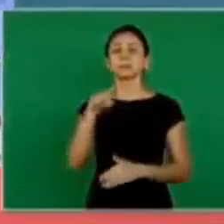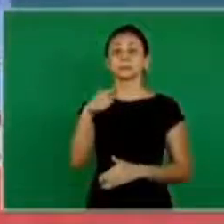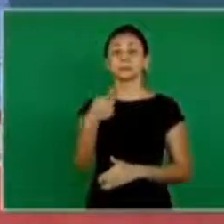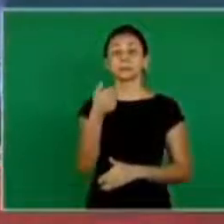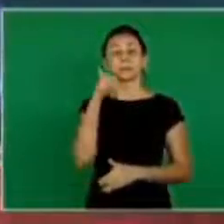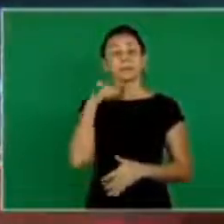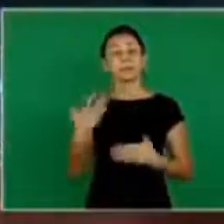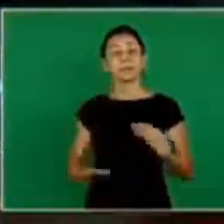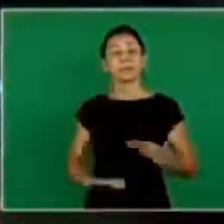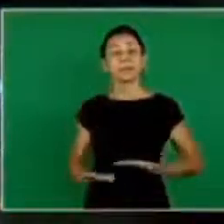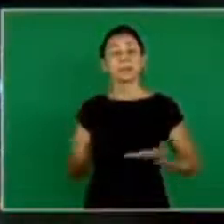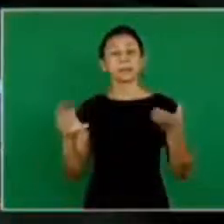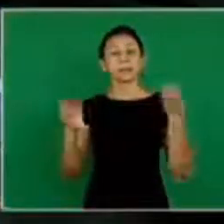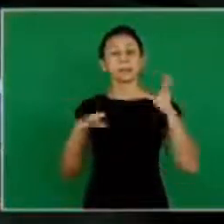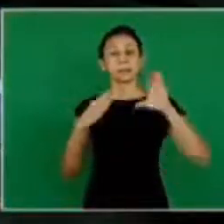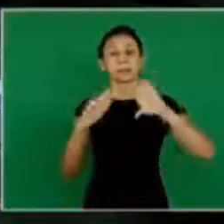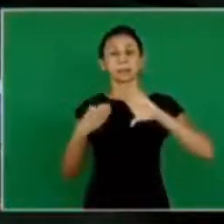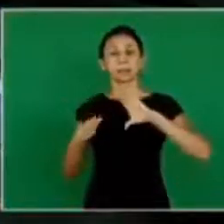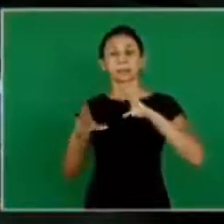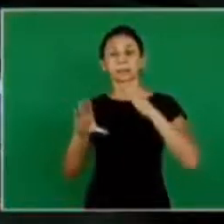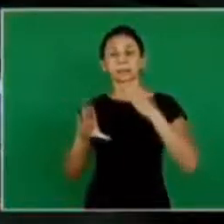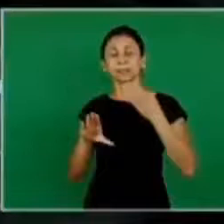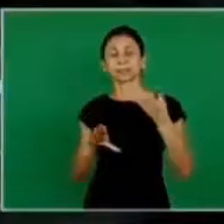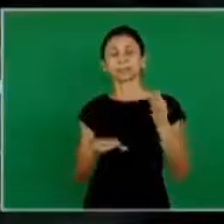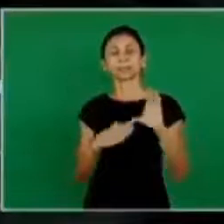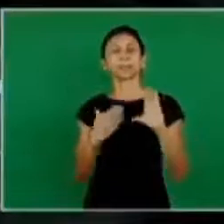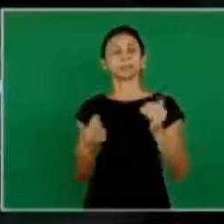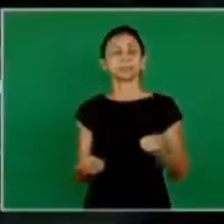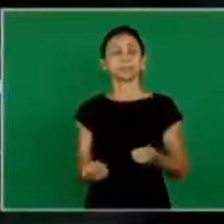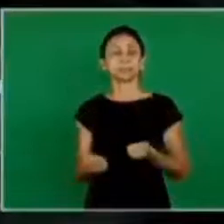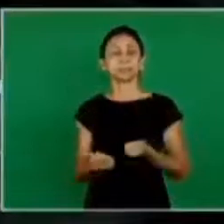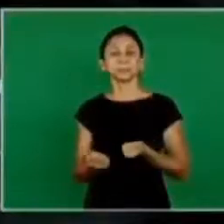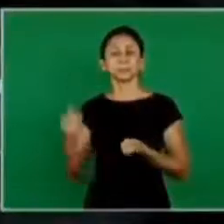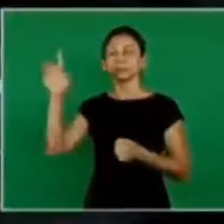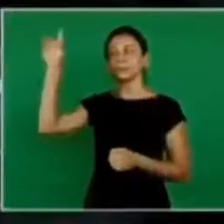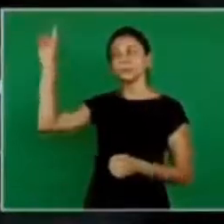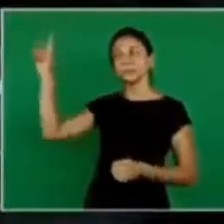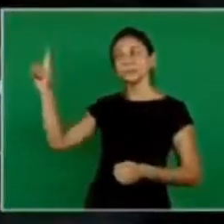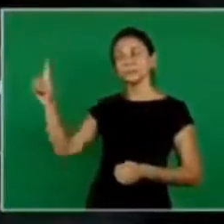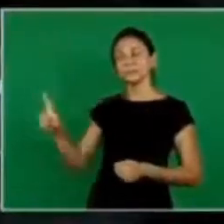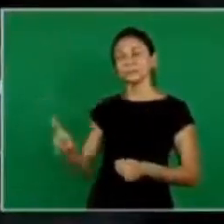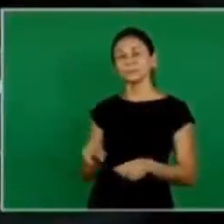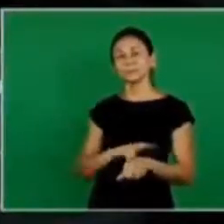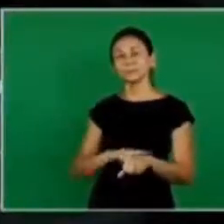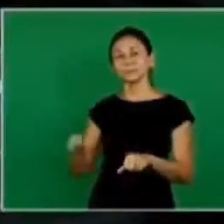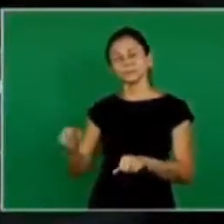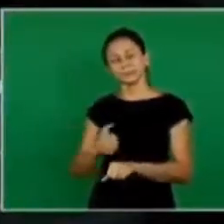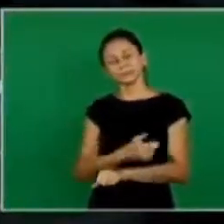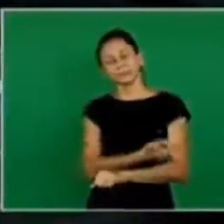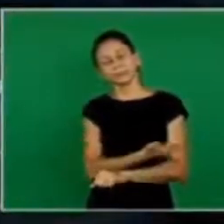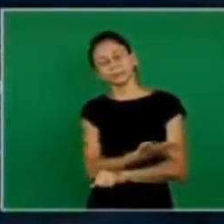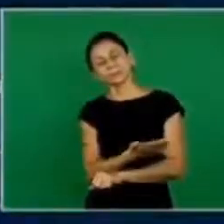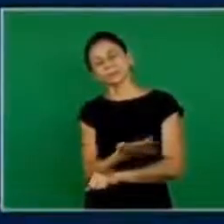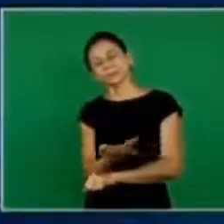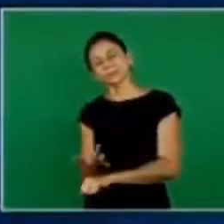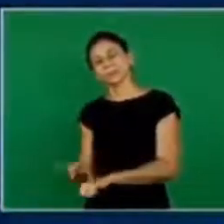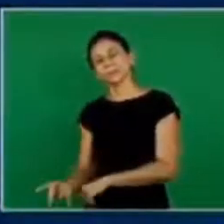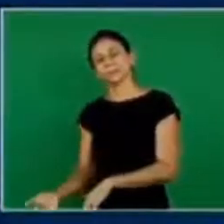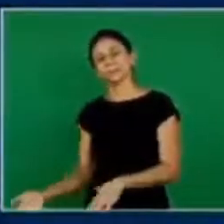to represent the church singing. Came down to the garden of the trees. So now,